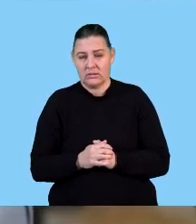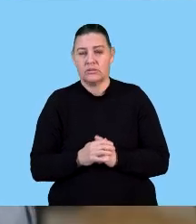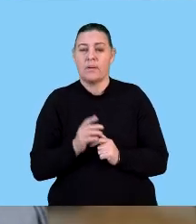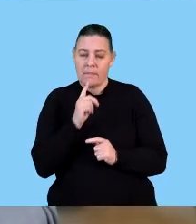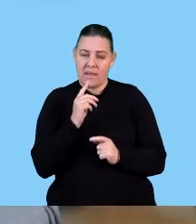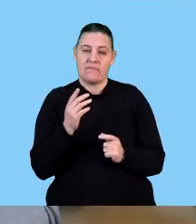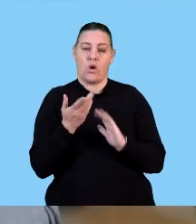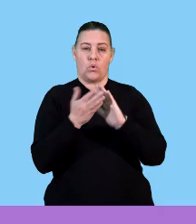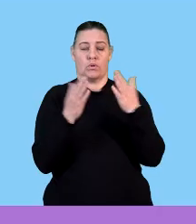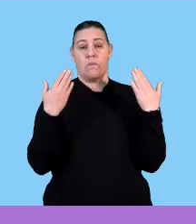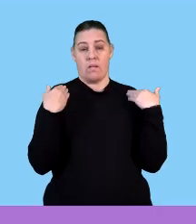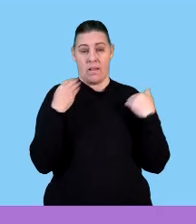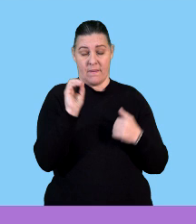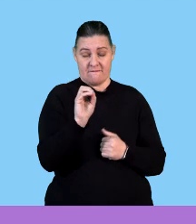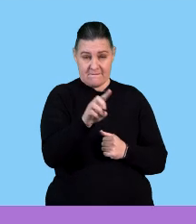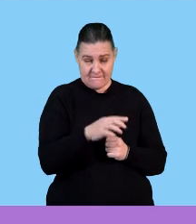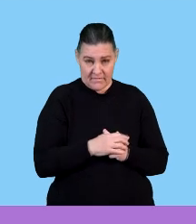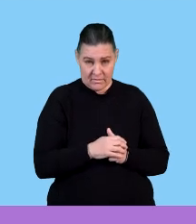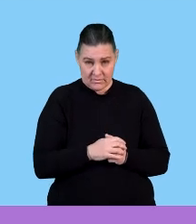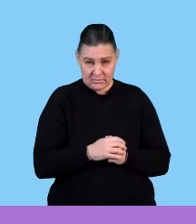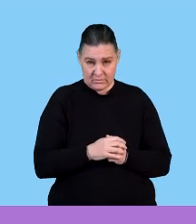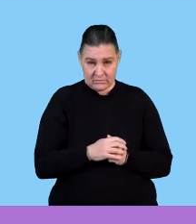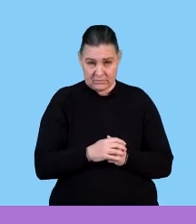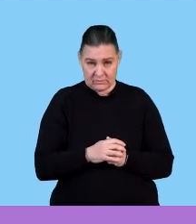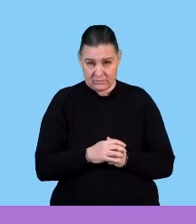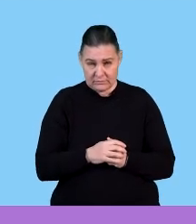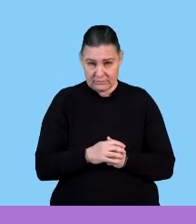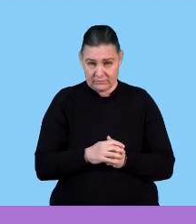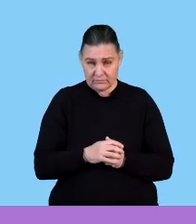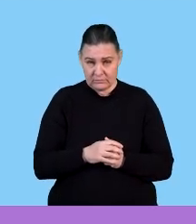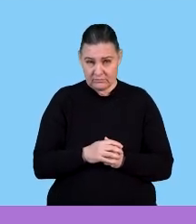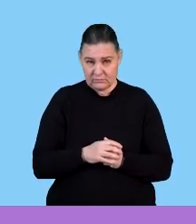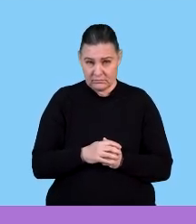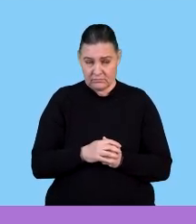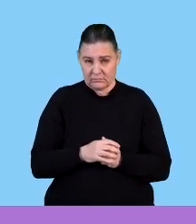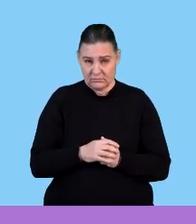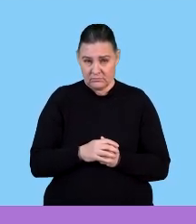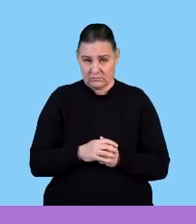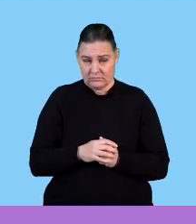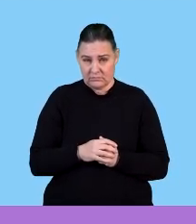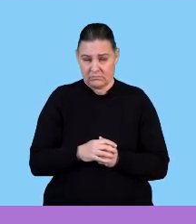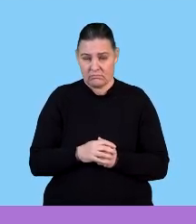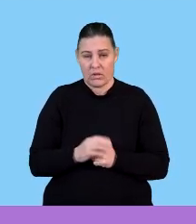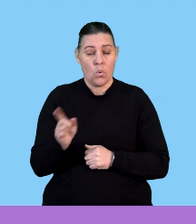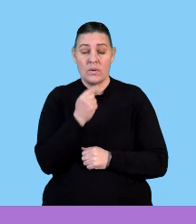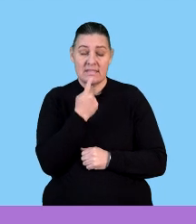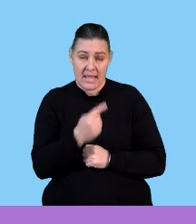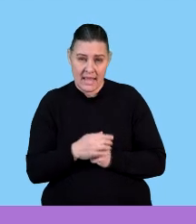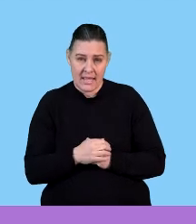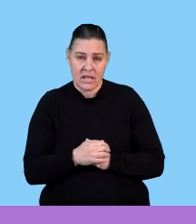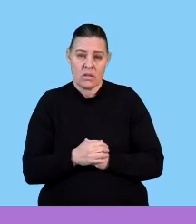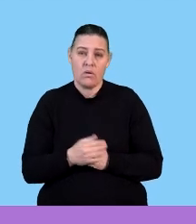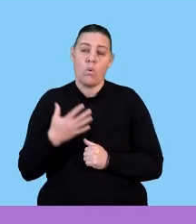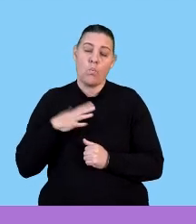that mean? Here's a community hall right there. All right, let's just get a bit of him going. Okay, there's the community hall. And what we're saying